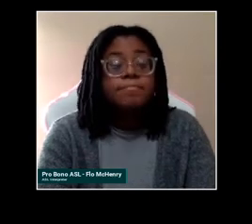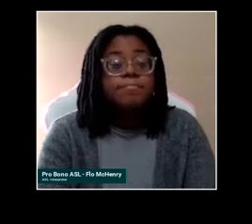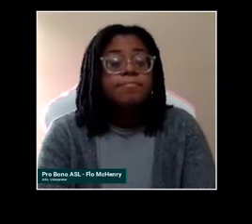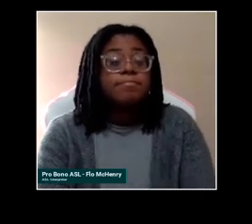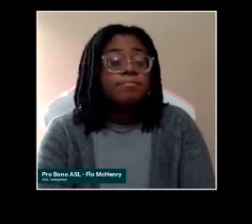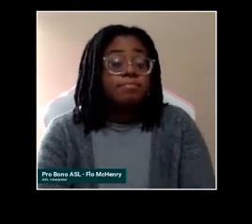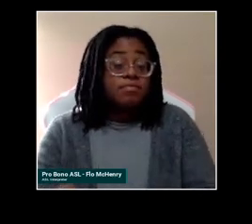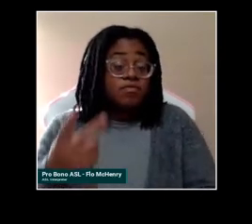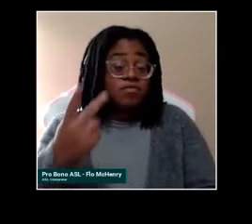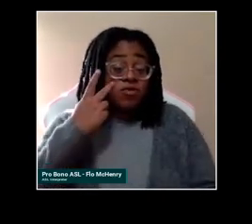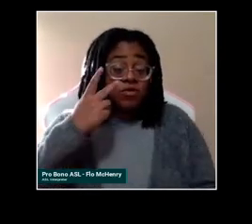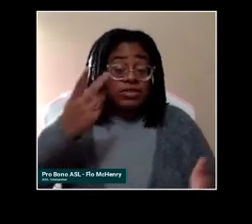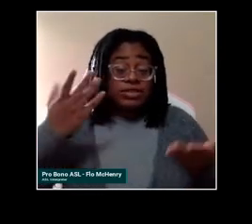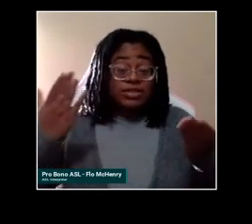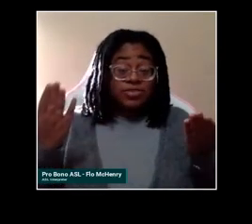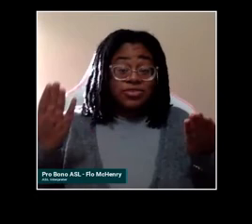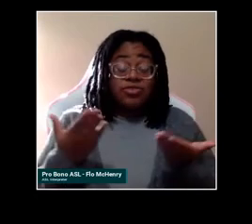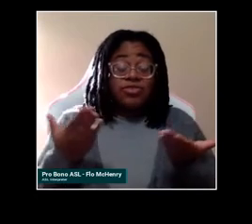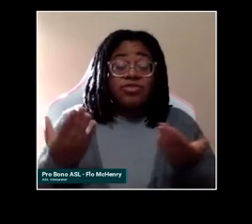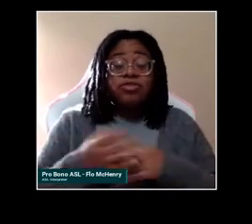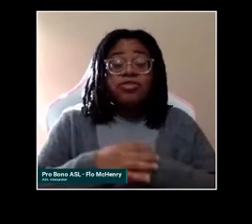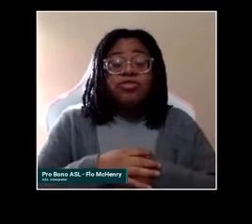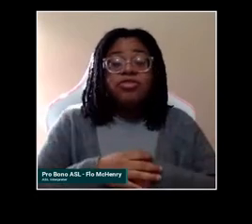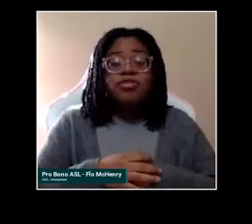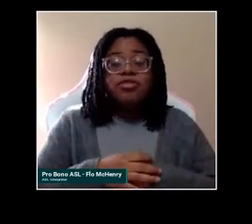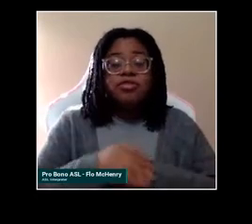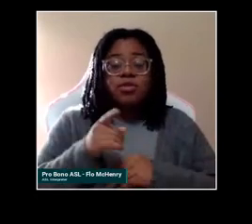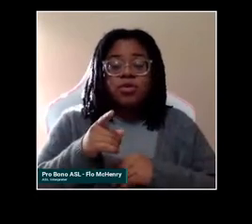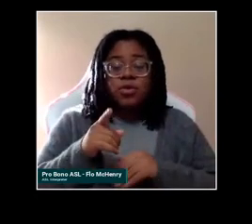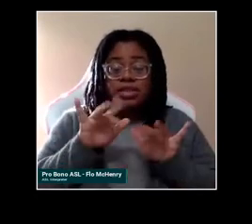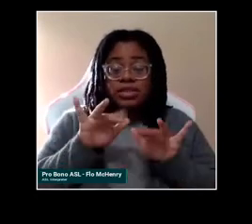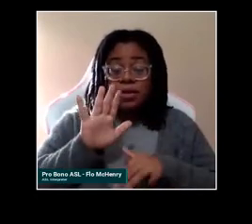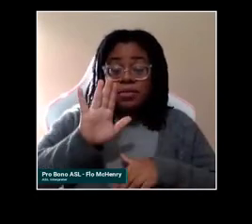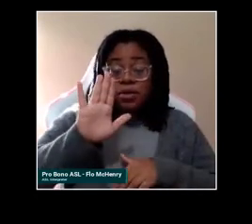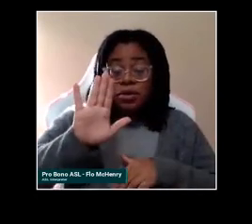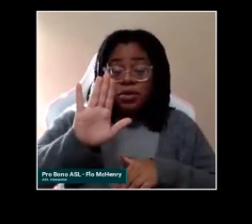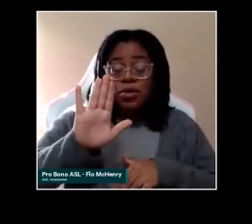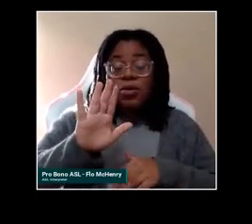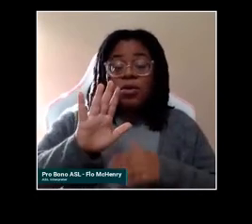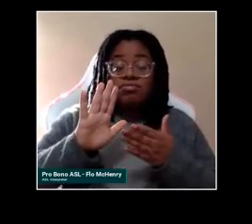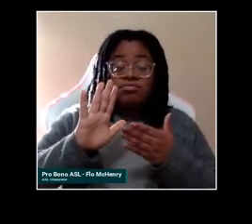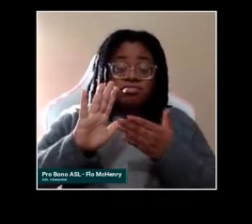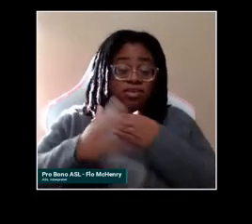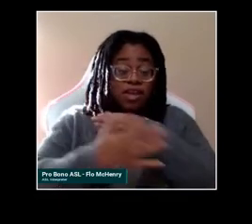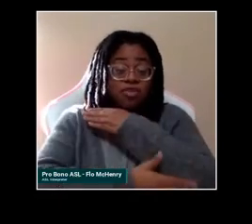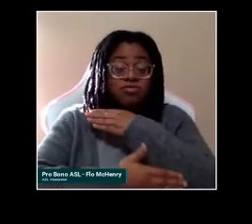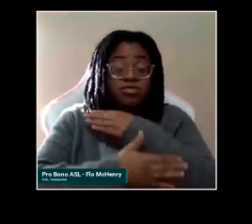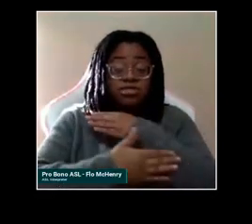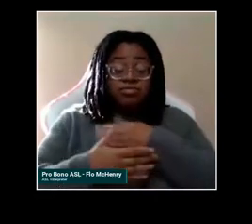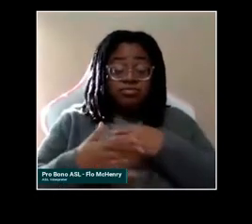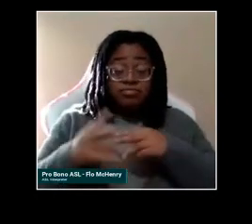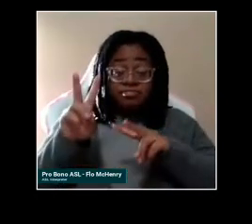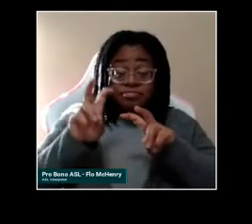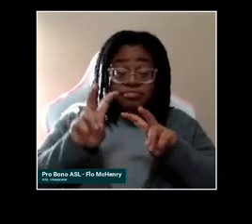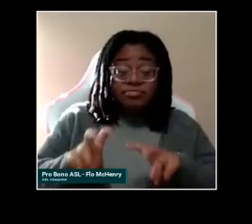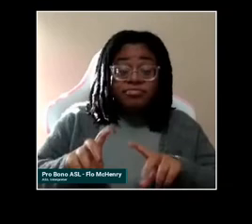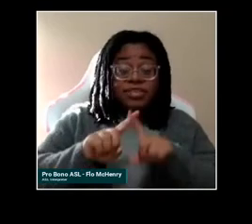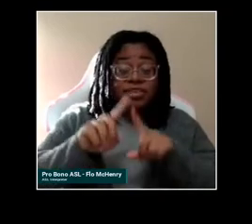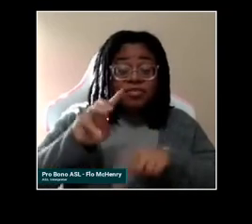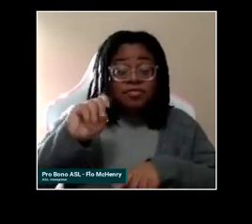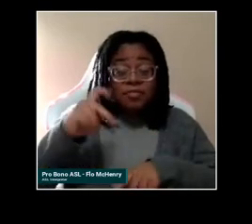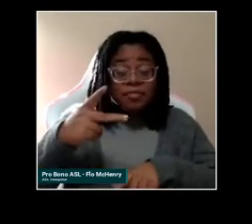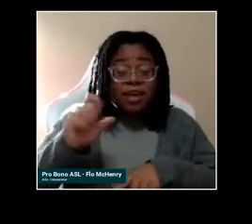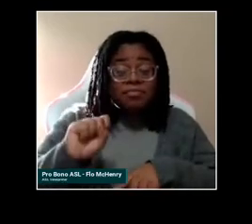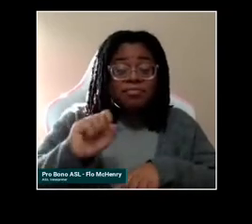As you can see here, you can type in your county and explore the map, seeing different maps on